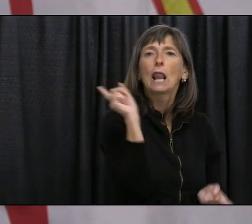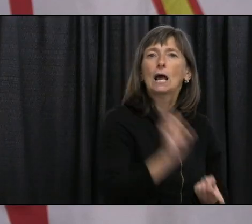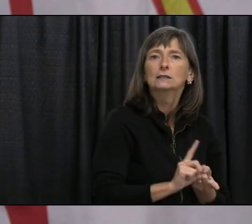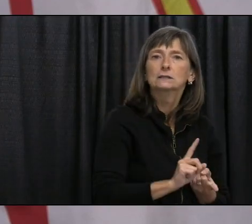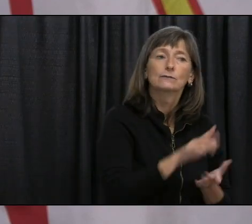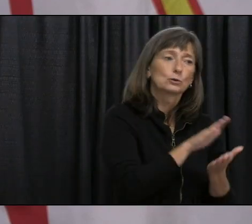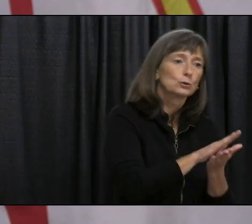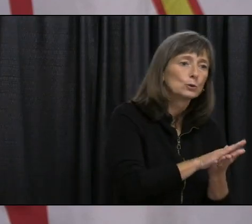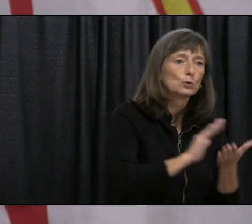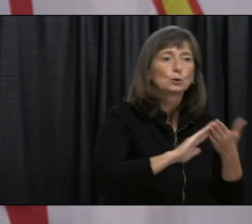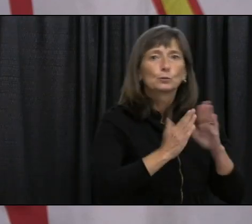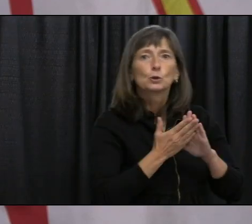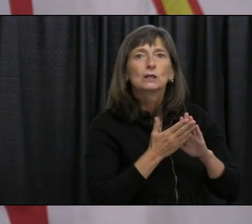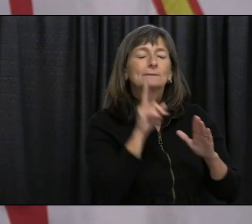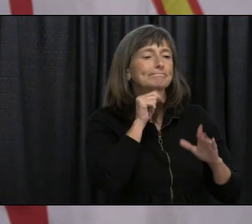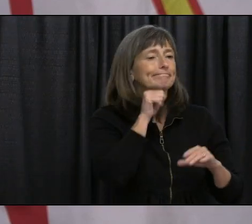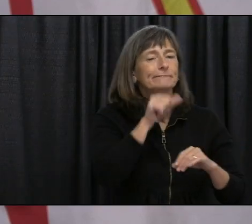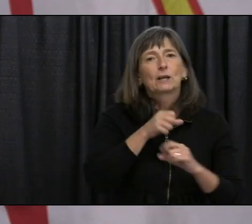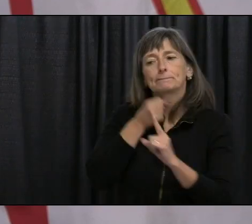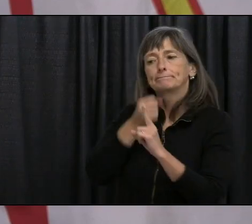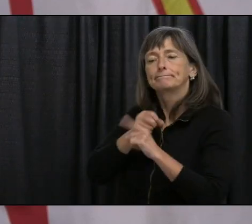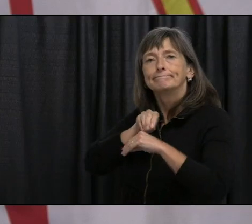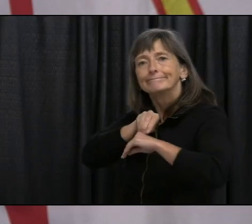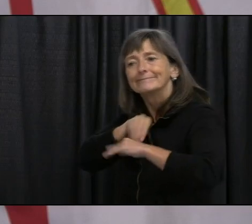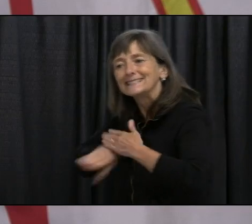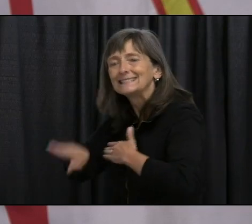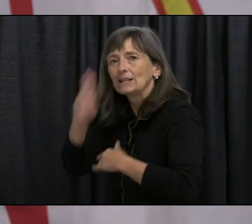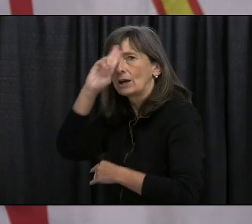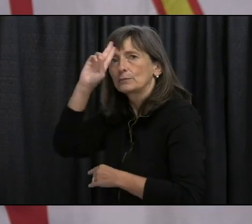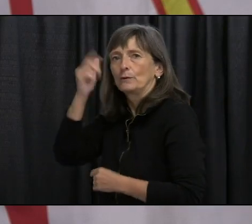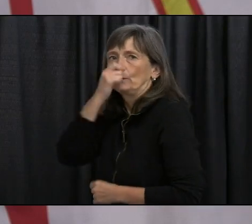schools, and health system. We have asked you to